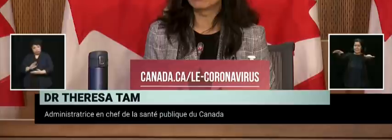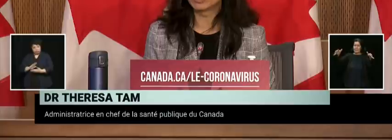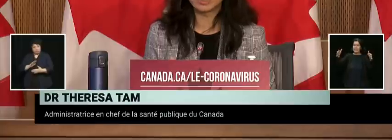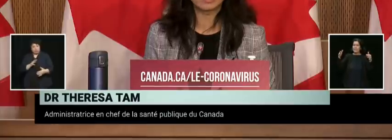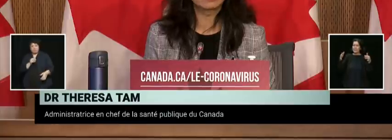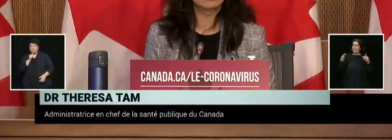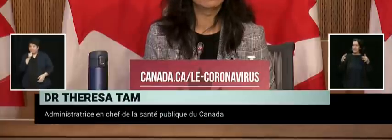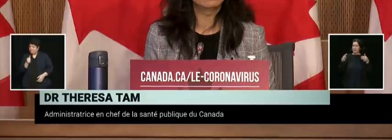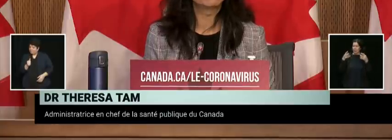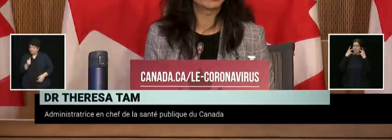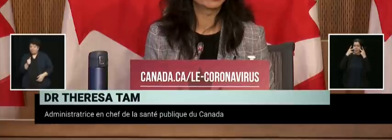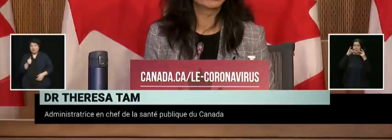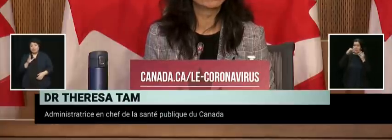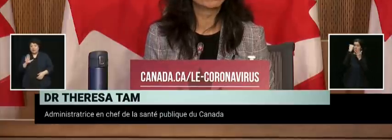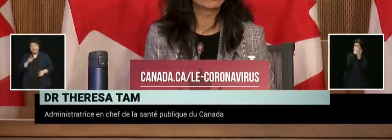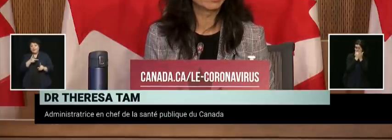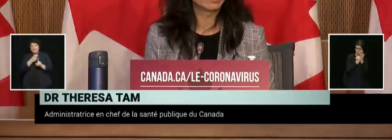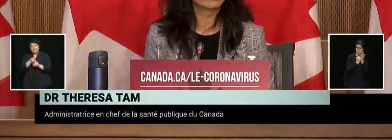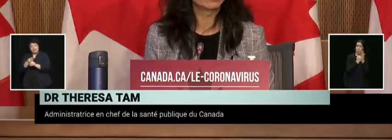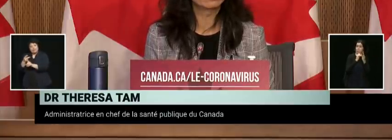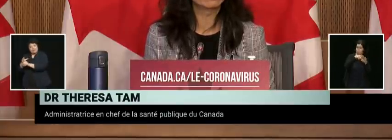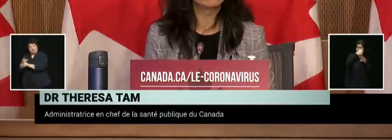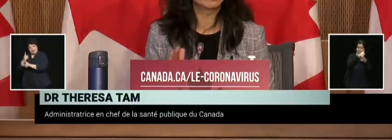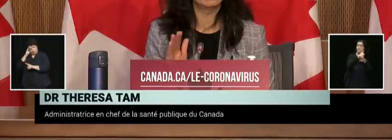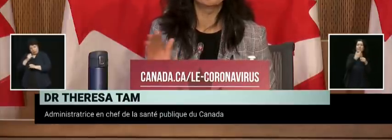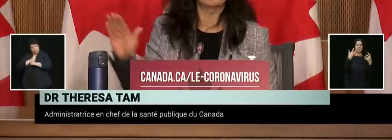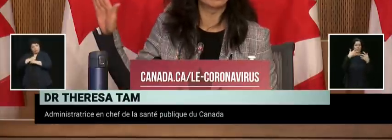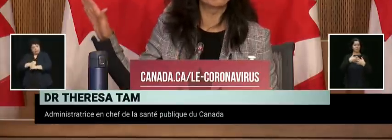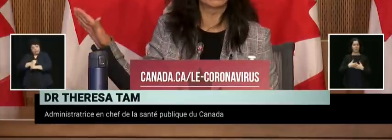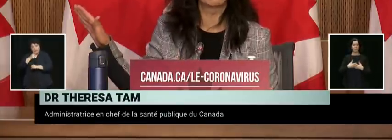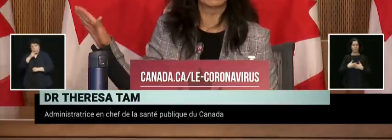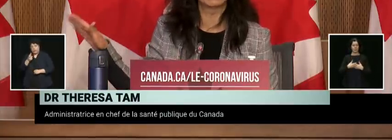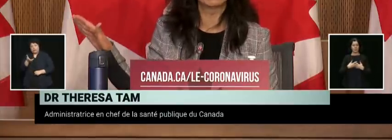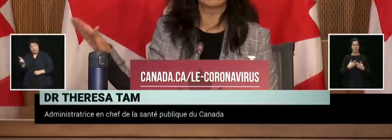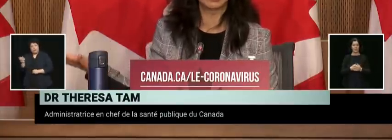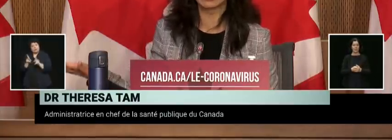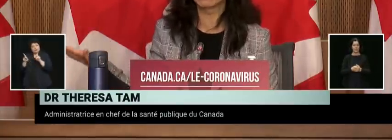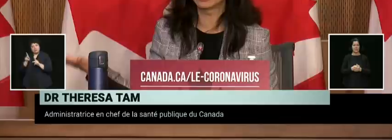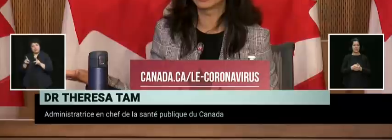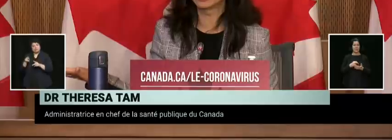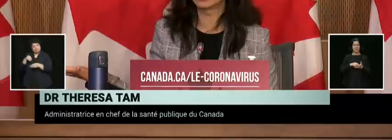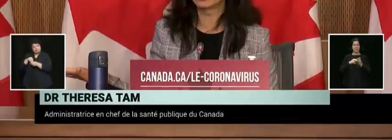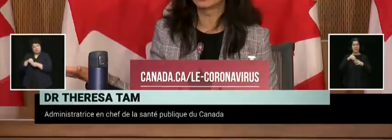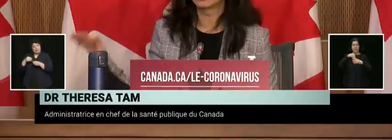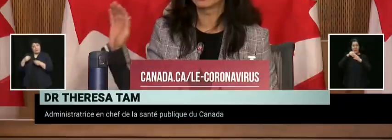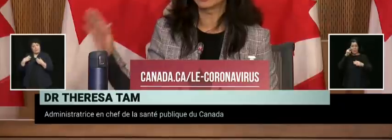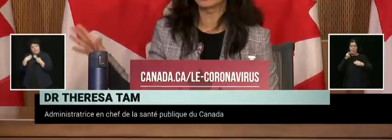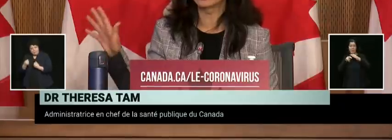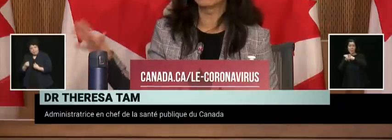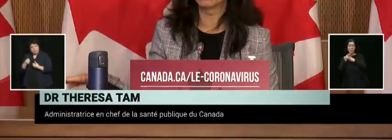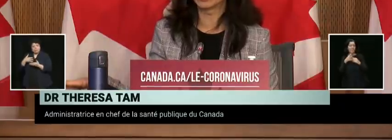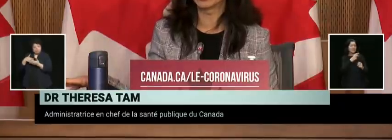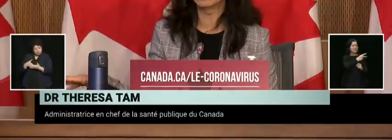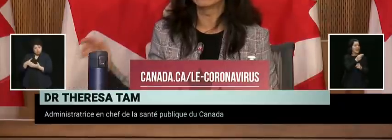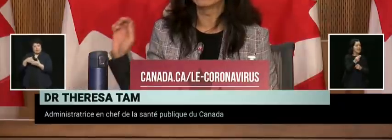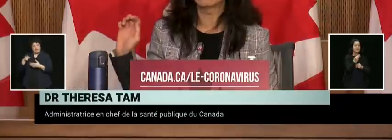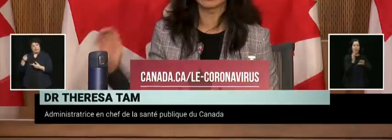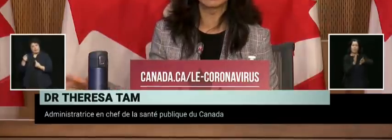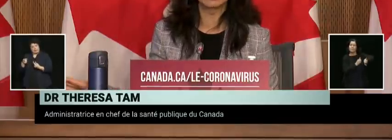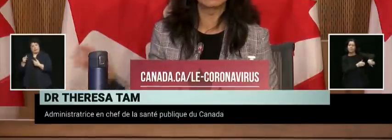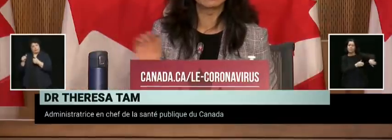are protecting the priority groups right now. So you've seen the graph also with the long-term care facilities. That is